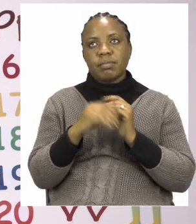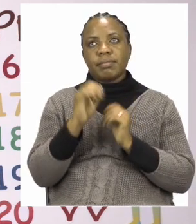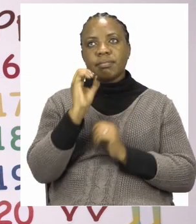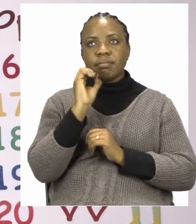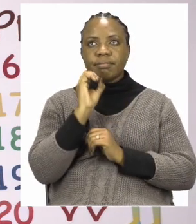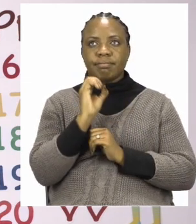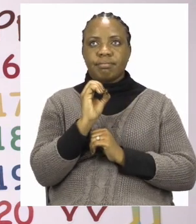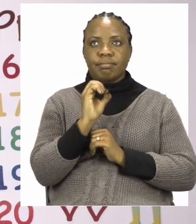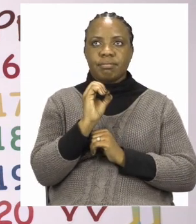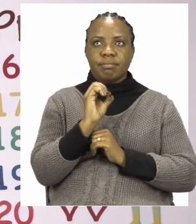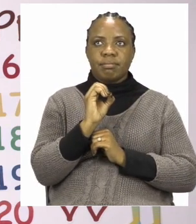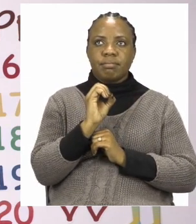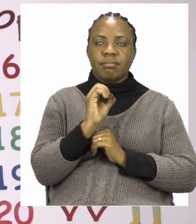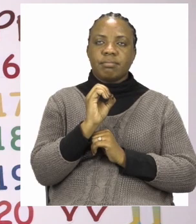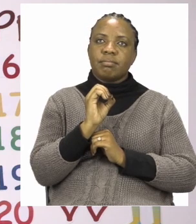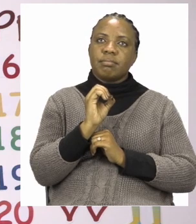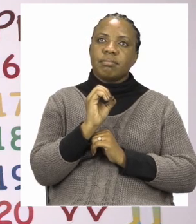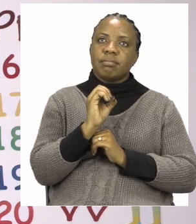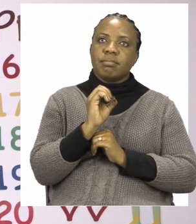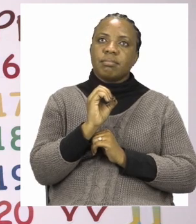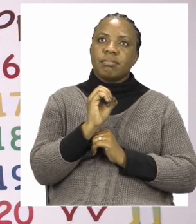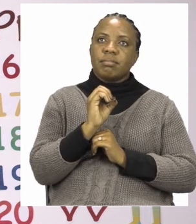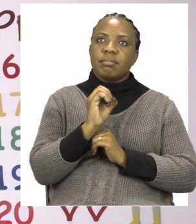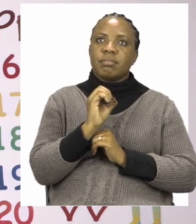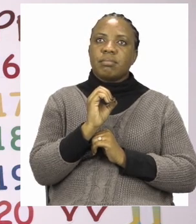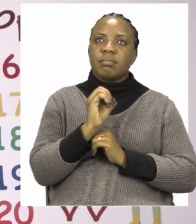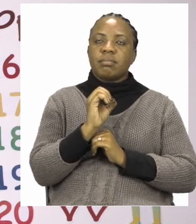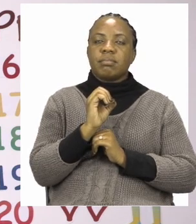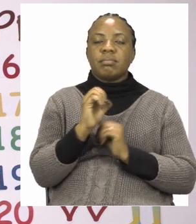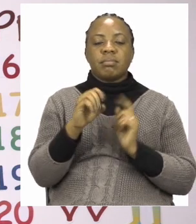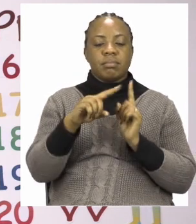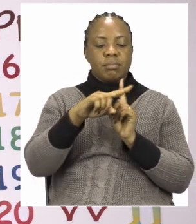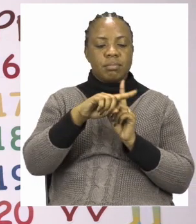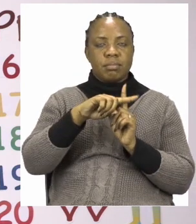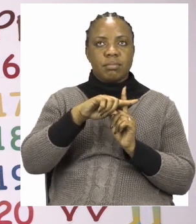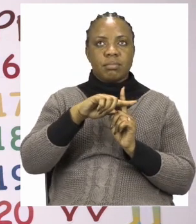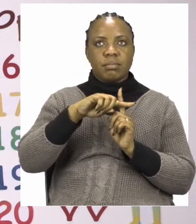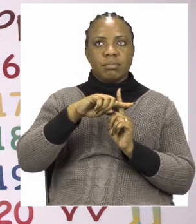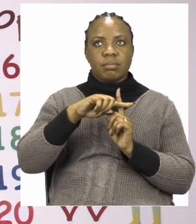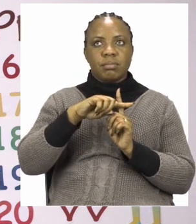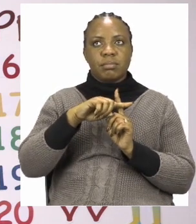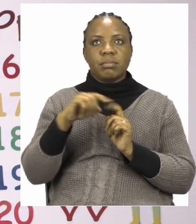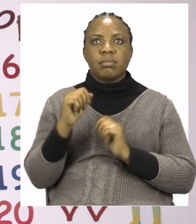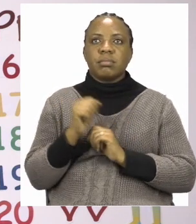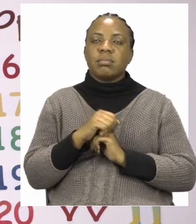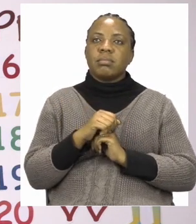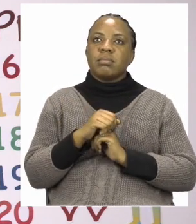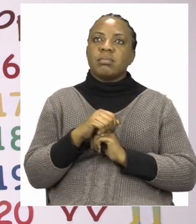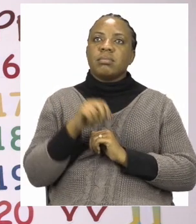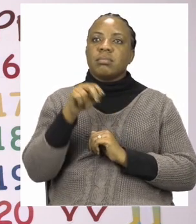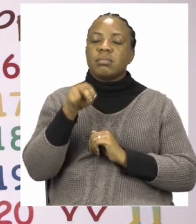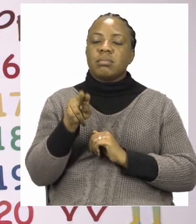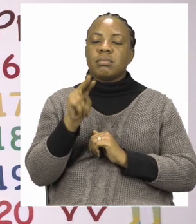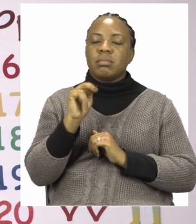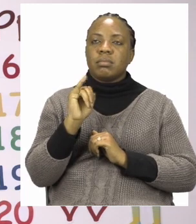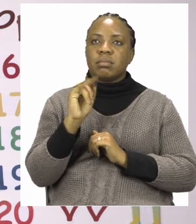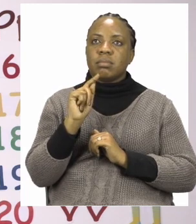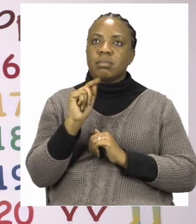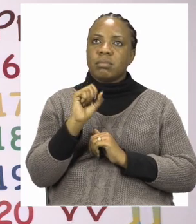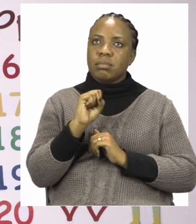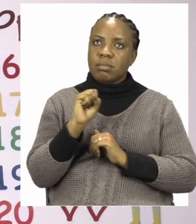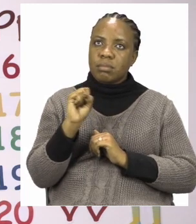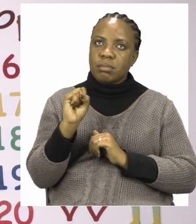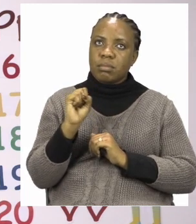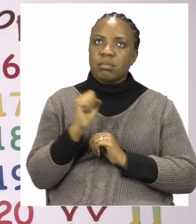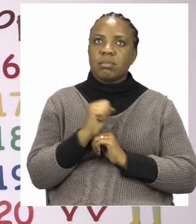we're going to put our 4 and our 0, and then our plus sign. The last one that we're going to have for our place